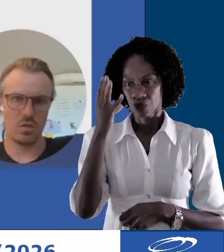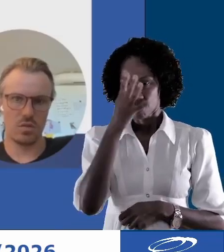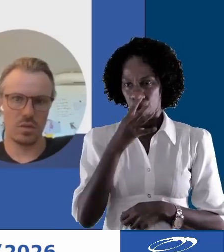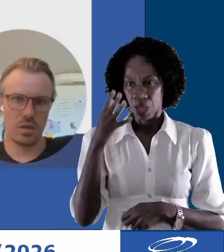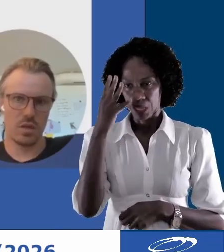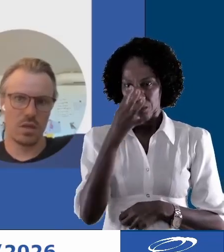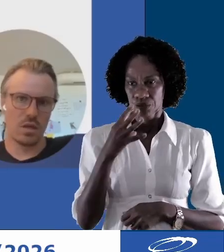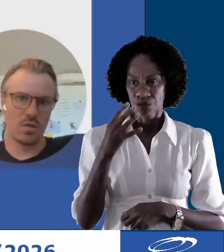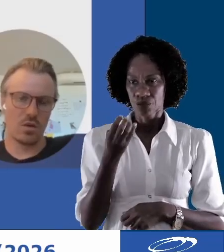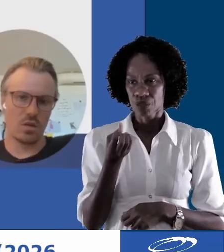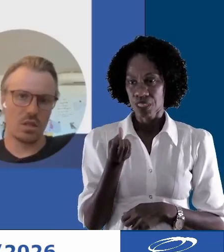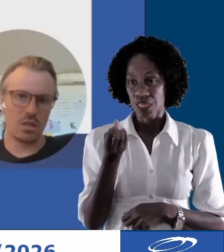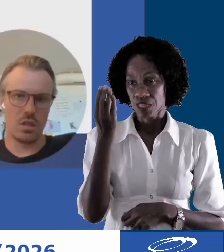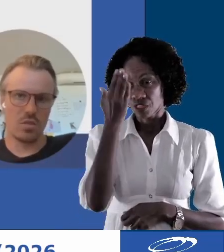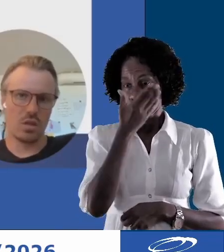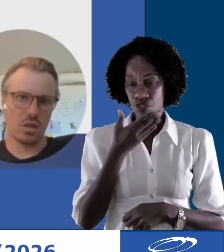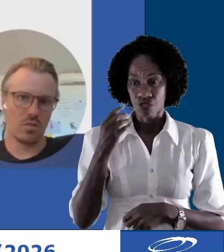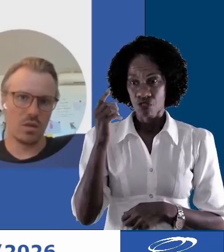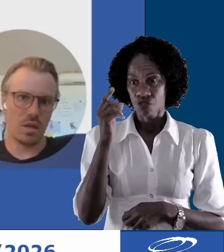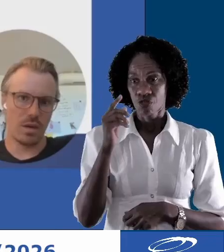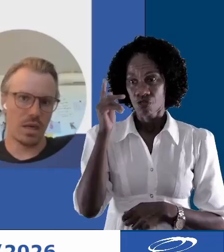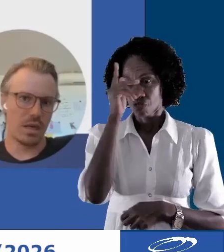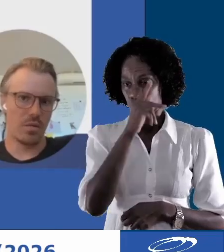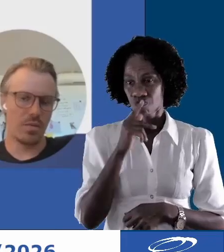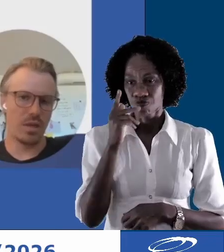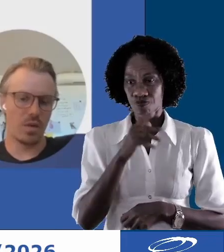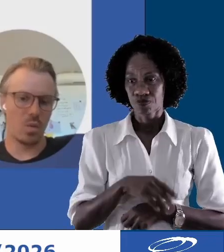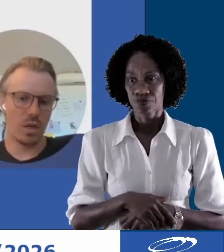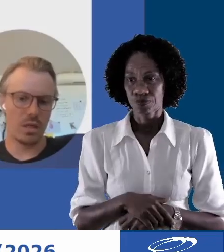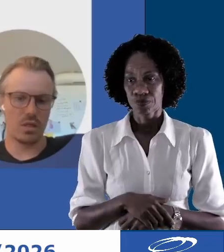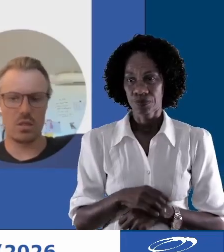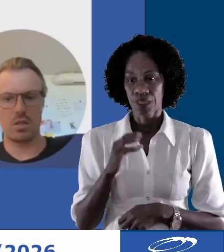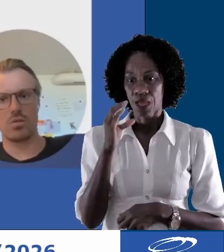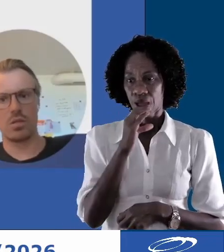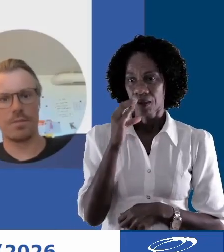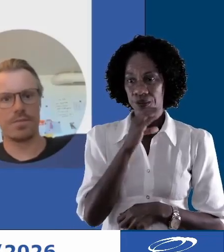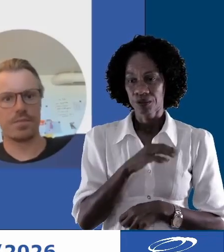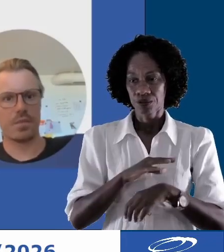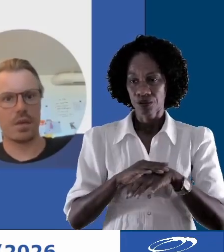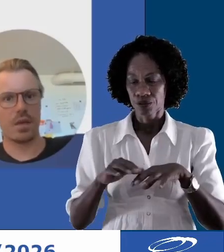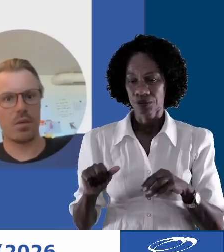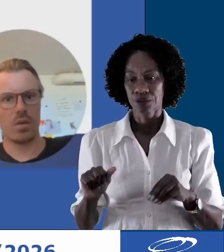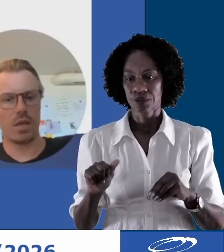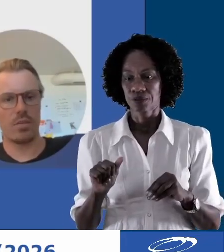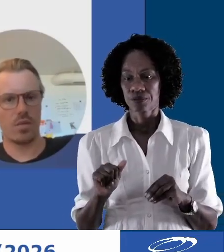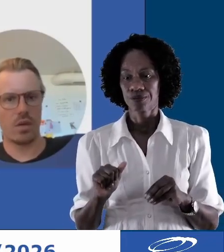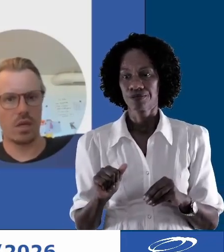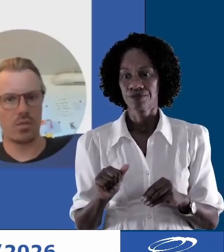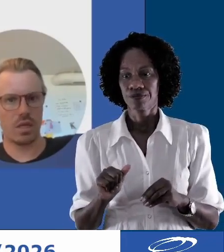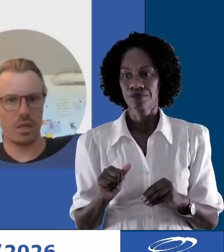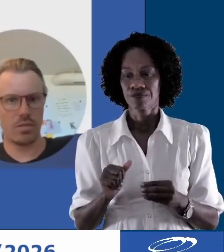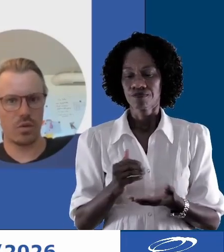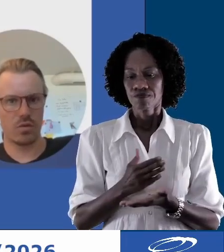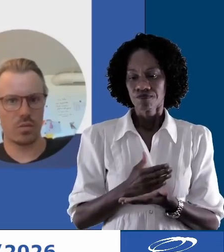72. In this study we applied repeated weight-adjusted dosing, and we had both